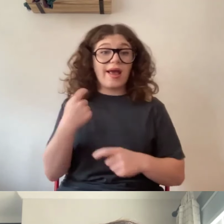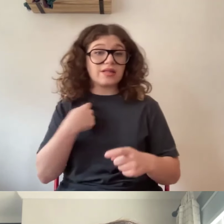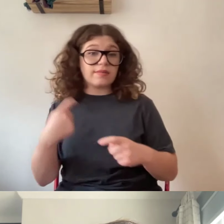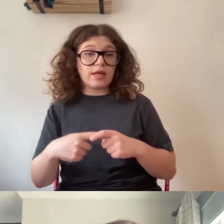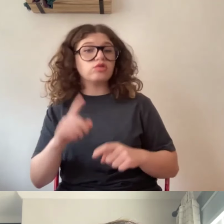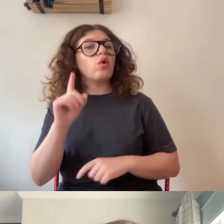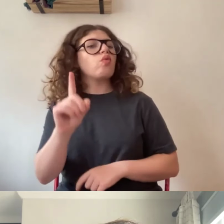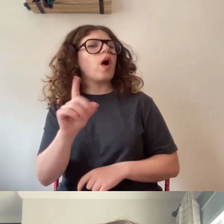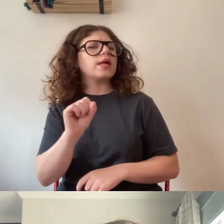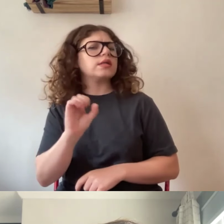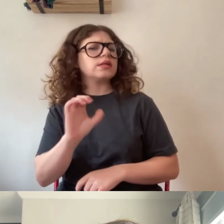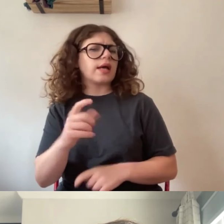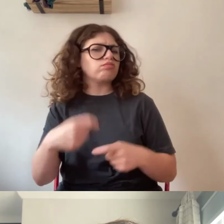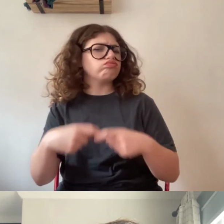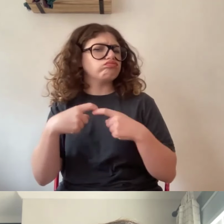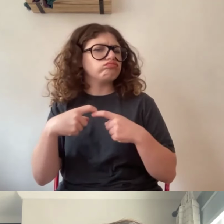please.